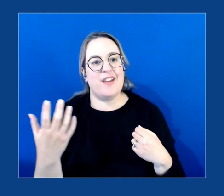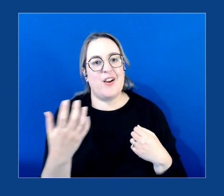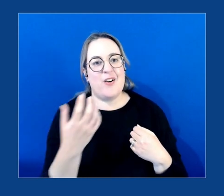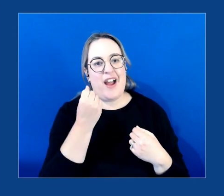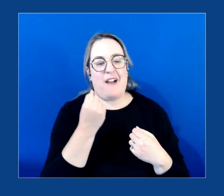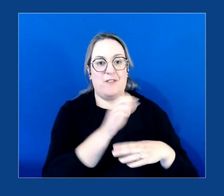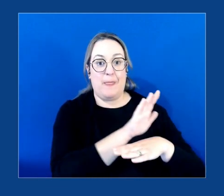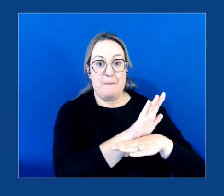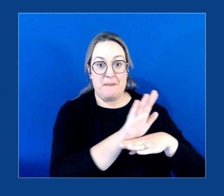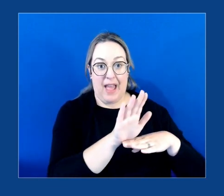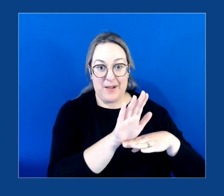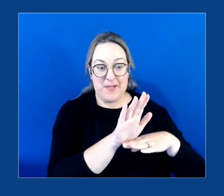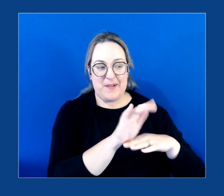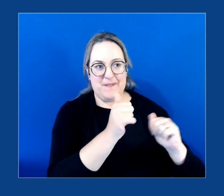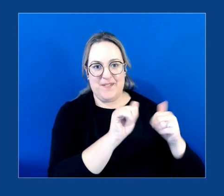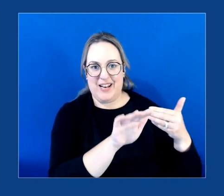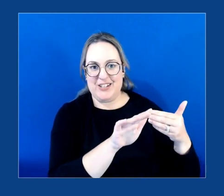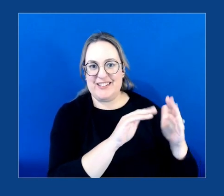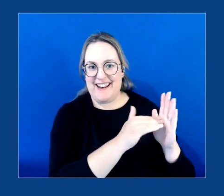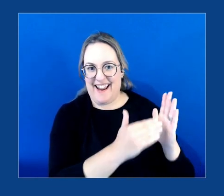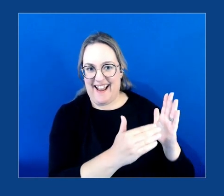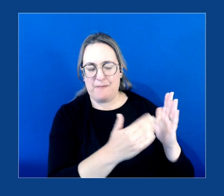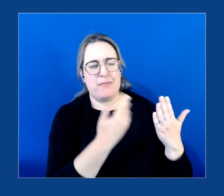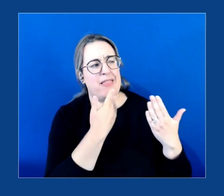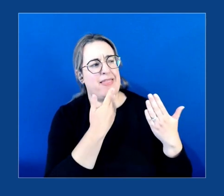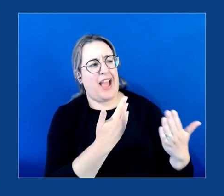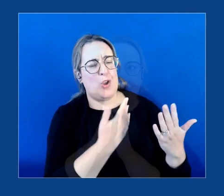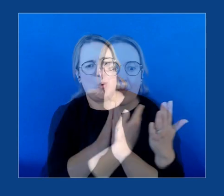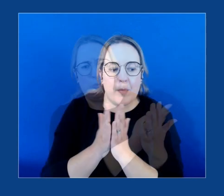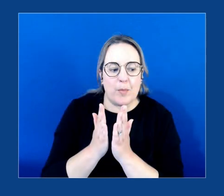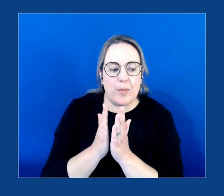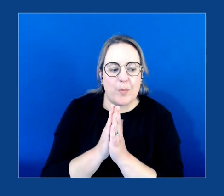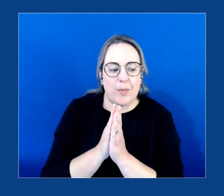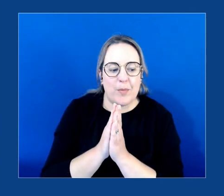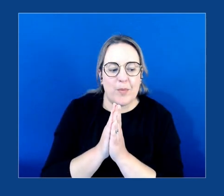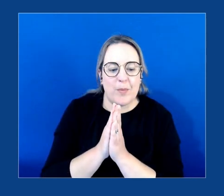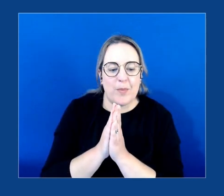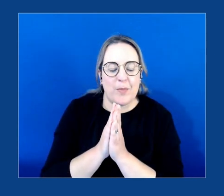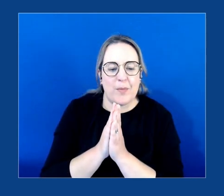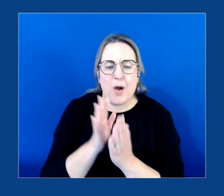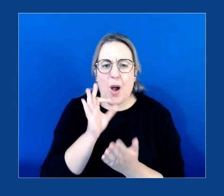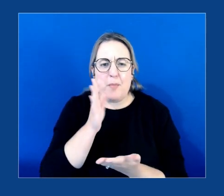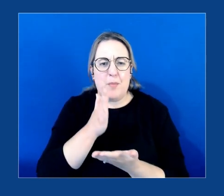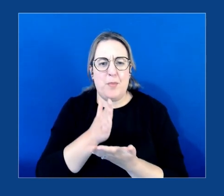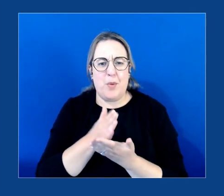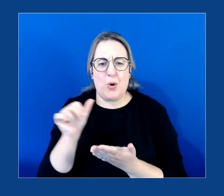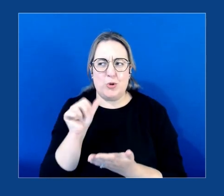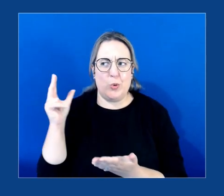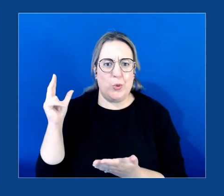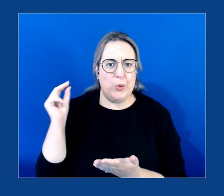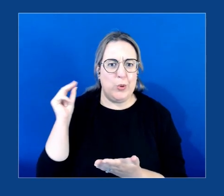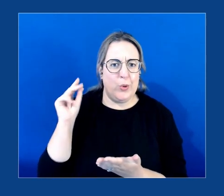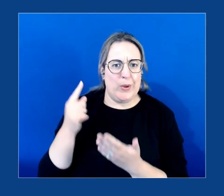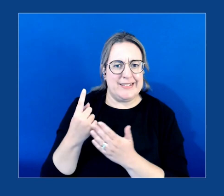Thank you so much to everybody for presenting very strong, powerful work. Not sure that was meant to be there, but anyway.